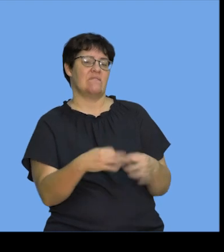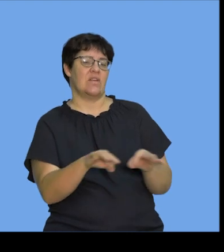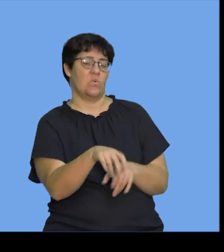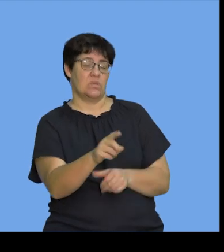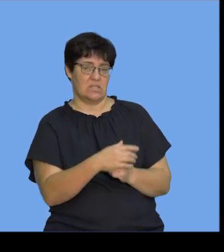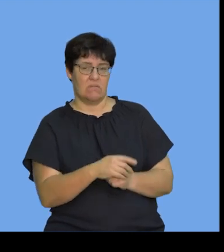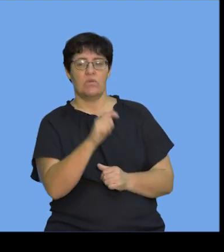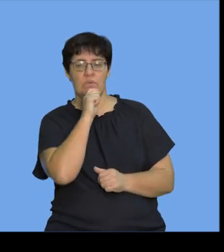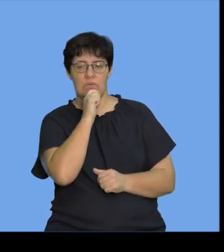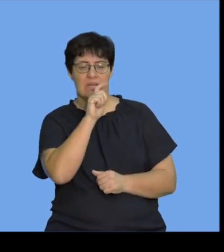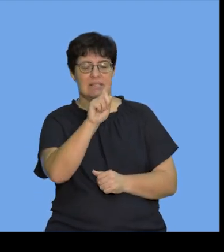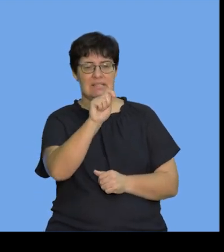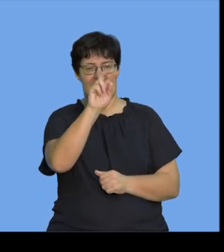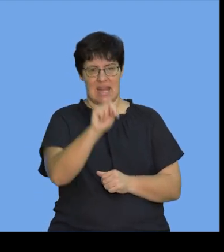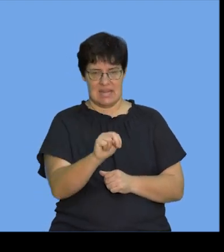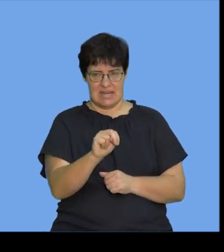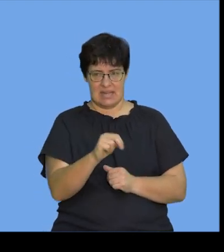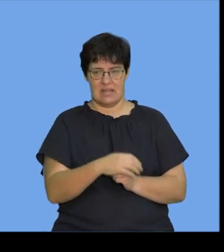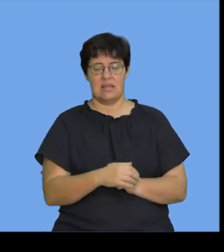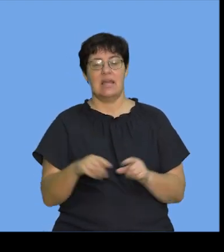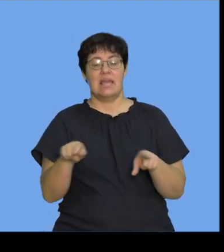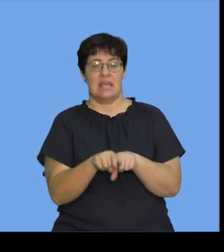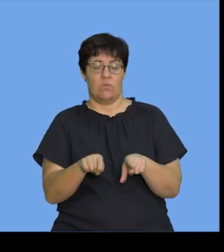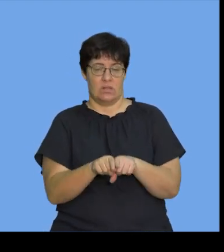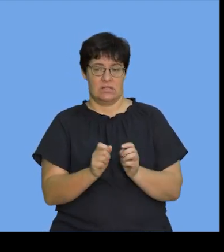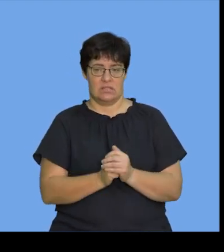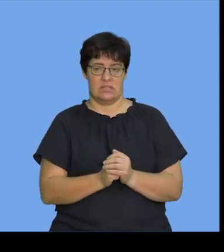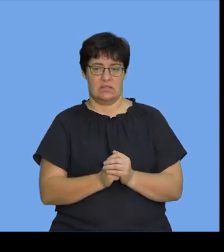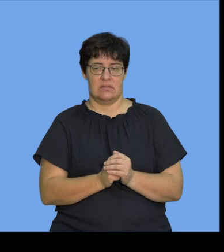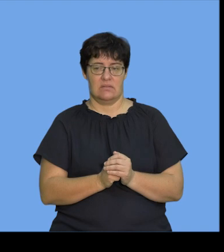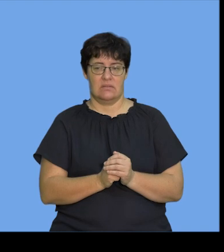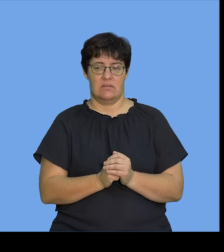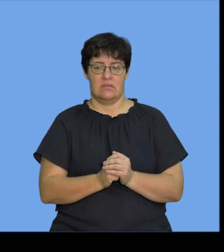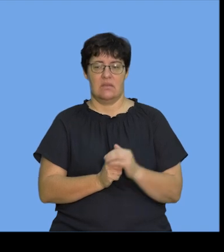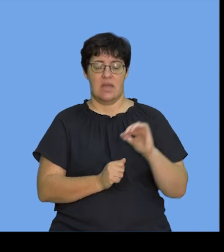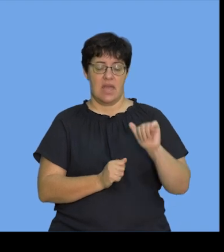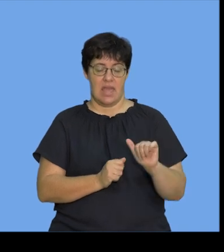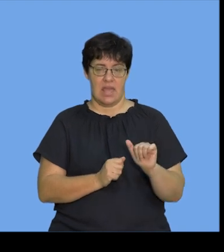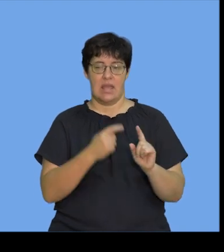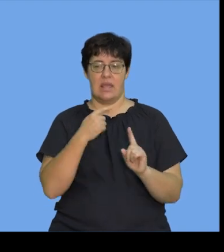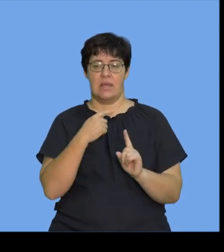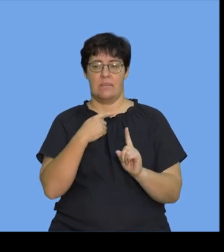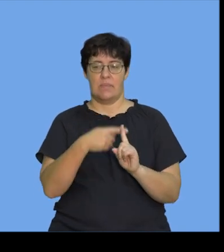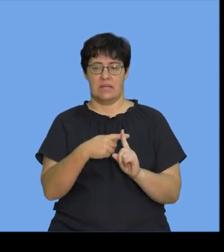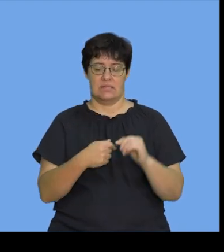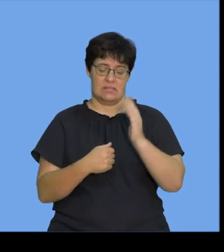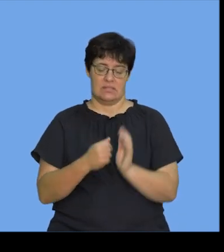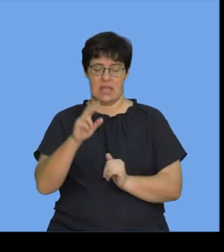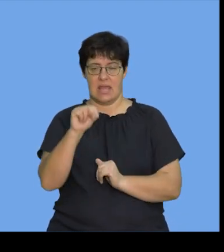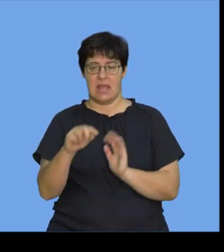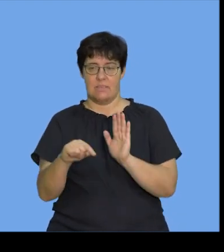the Tn formula. Tn is equals to a plus n